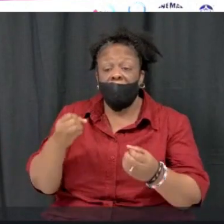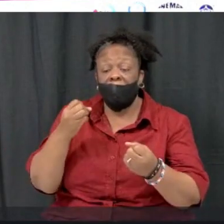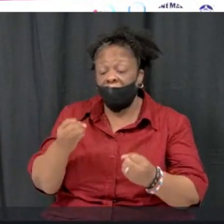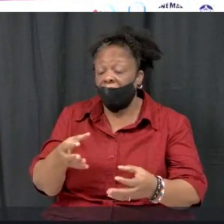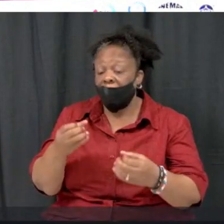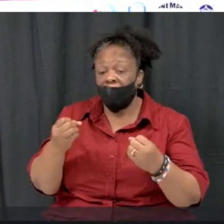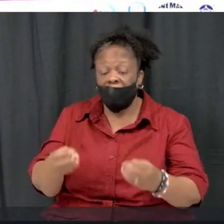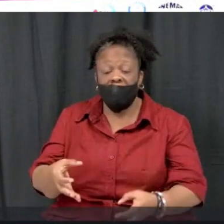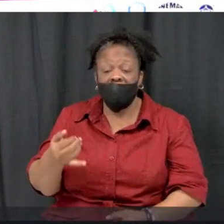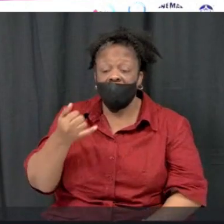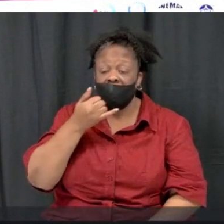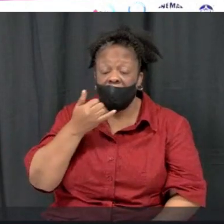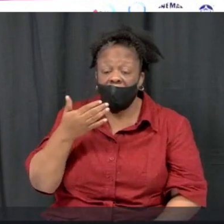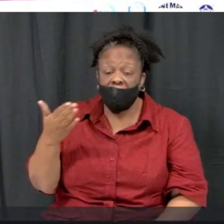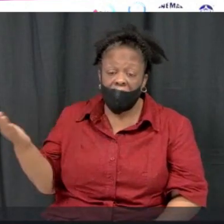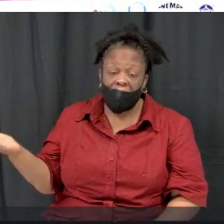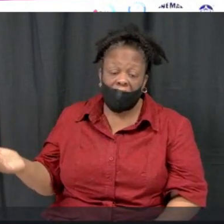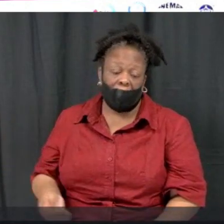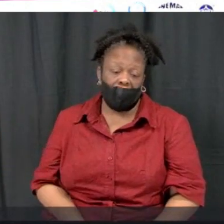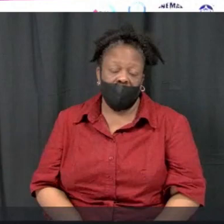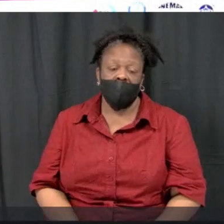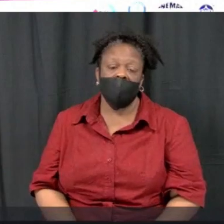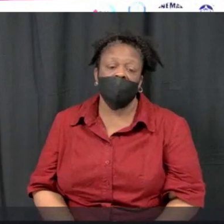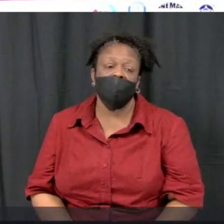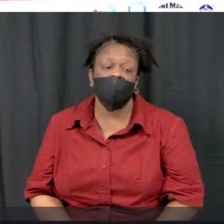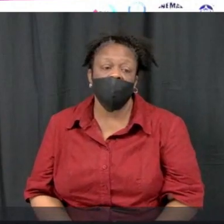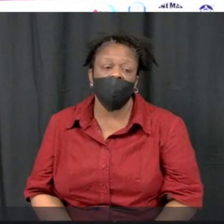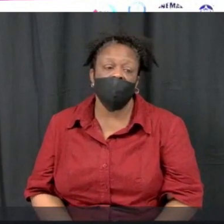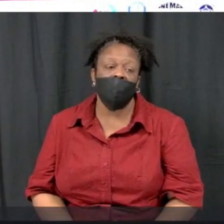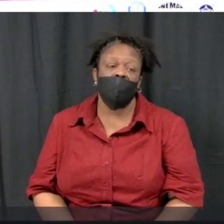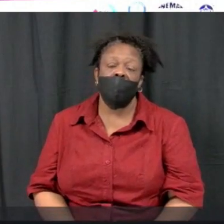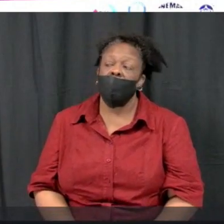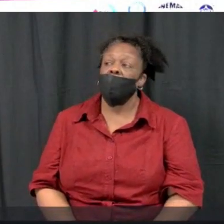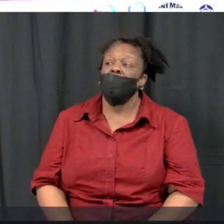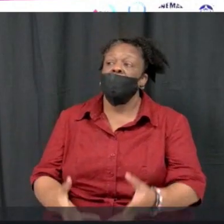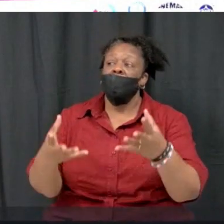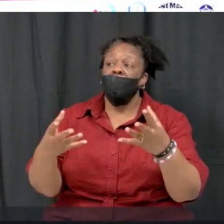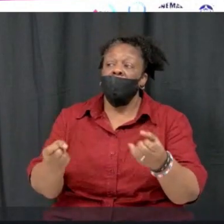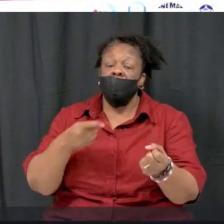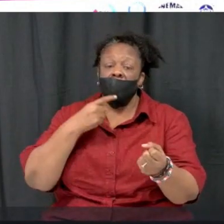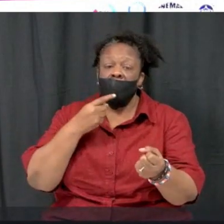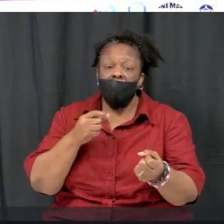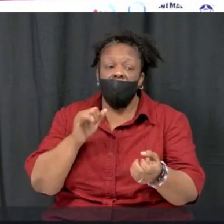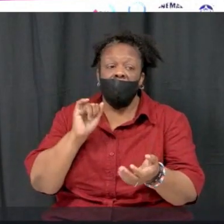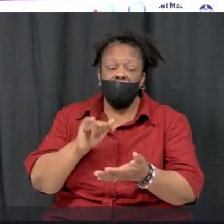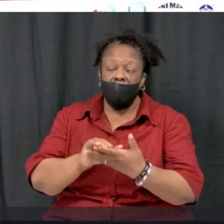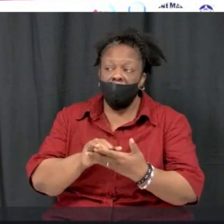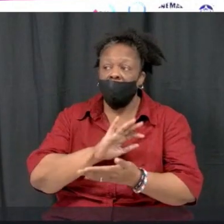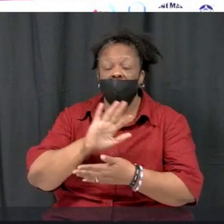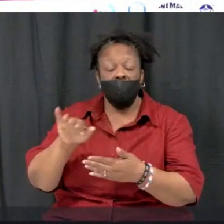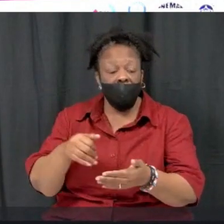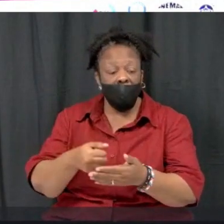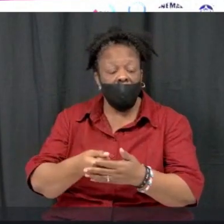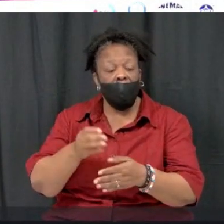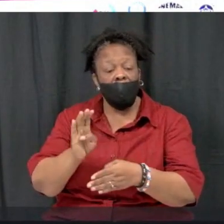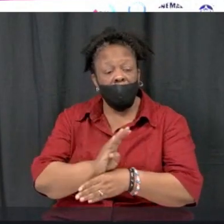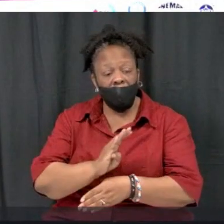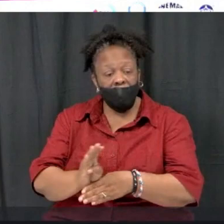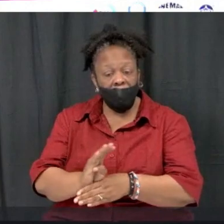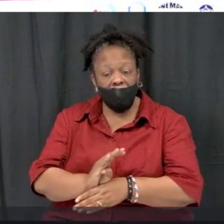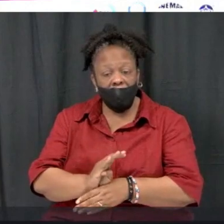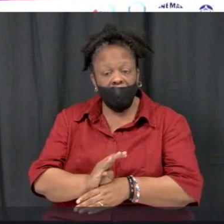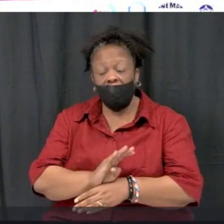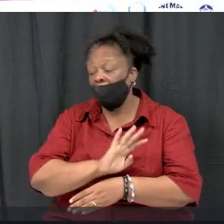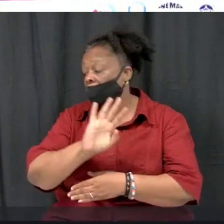tool. Use it wisely. In response to the announcement, we wish to implore really to all of our members, non-members,